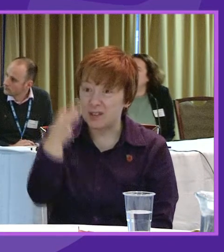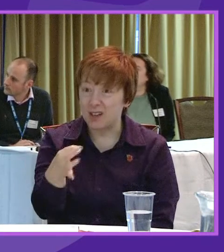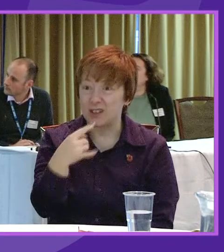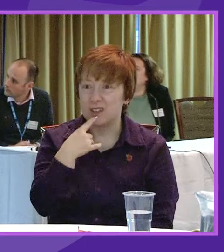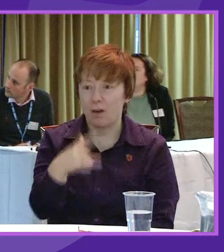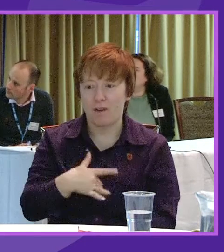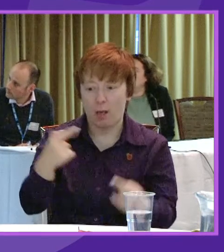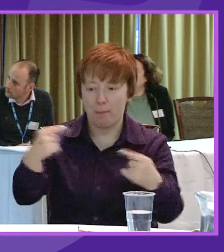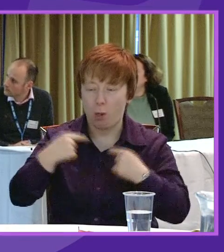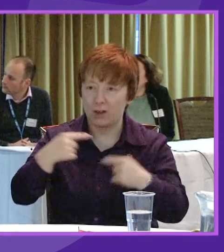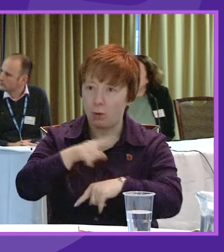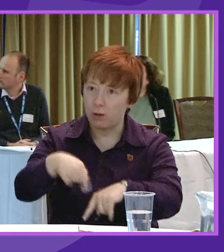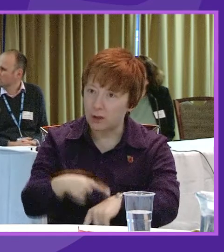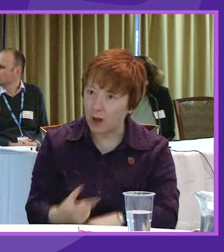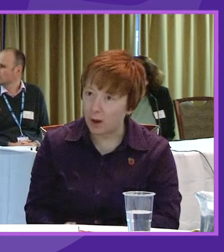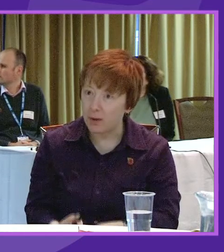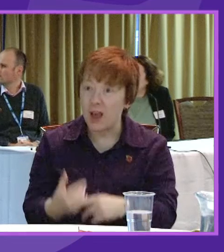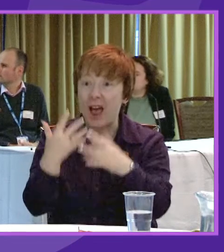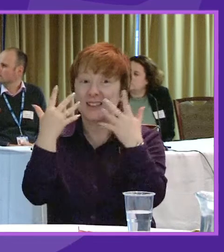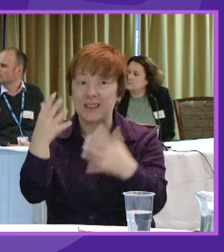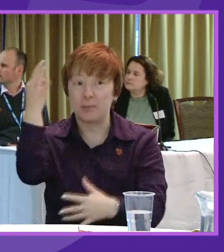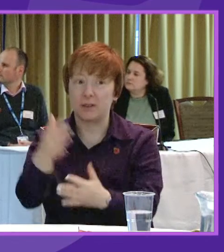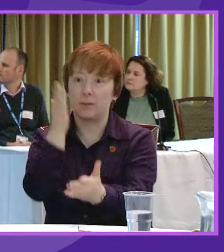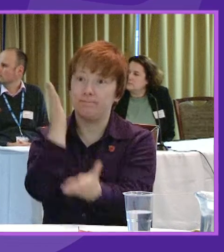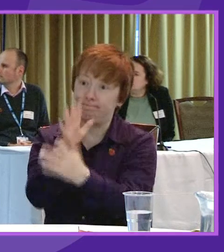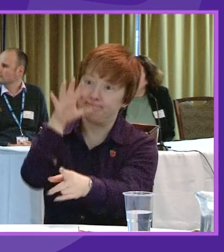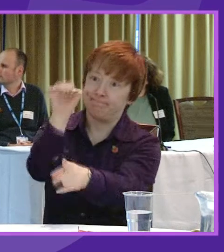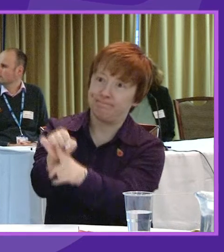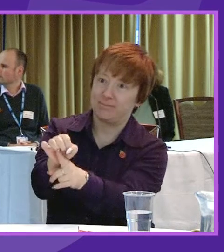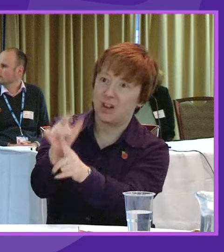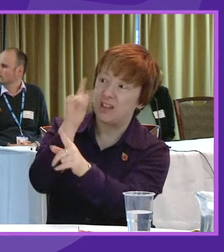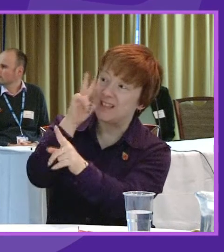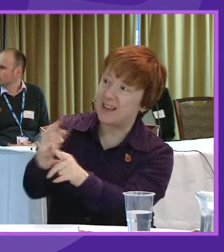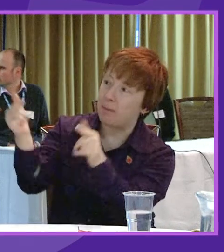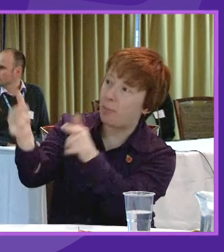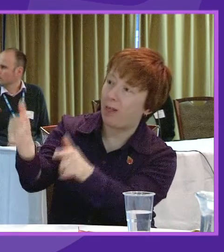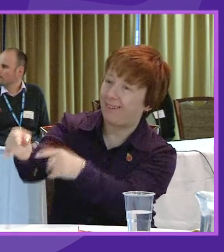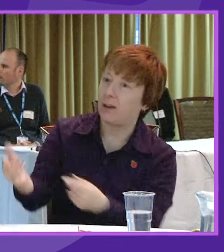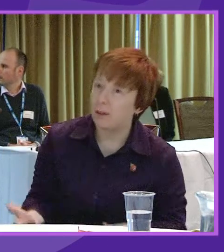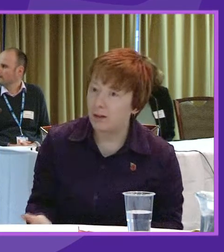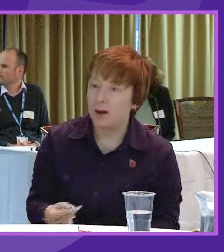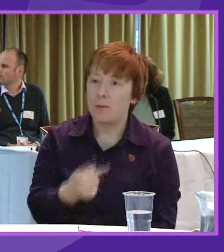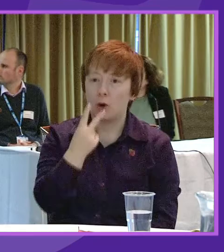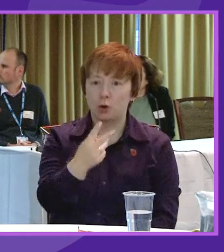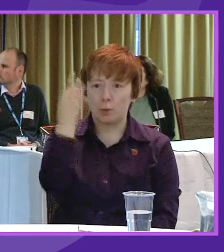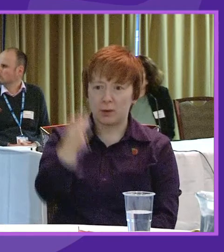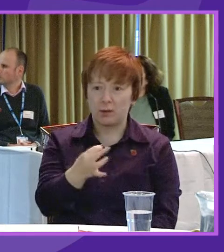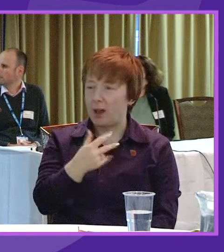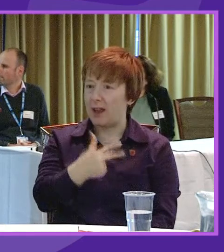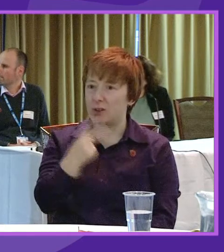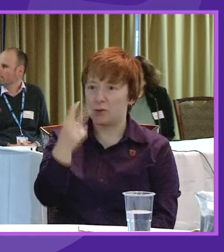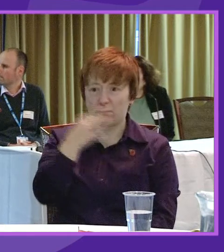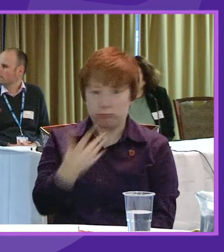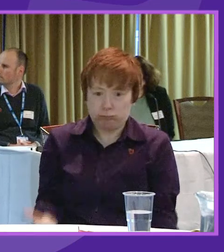8% who often or always felt bullied and 10% who often observed bullying. although obviously 82% saying that they'd never